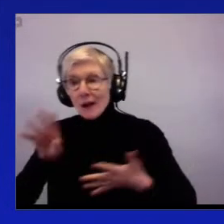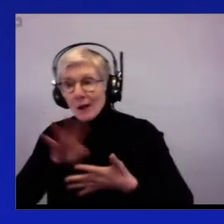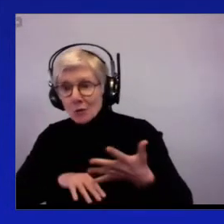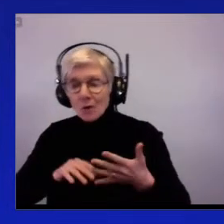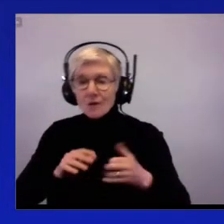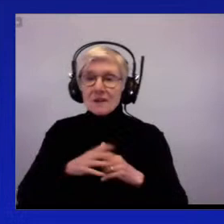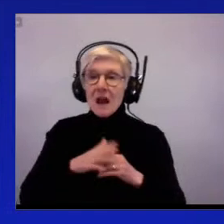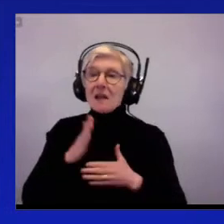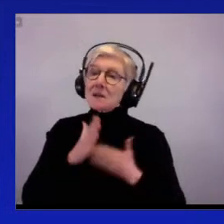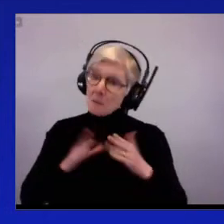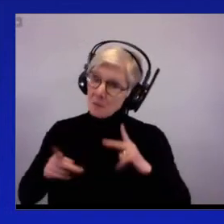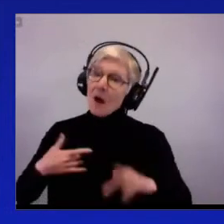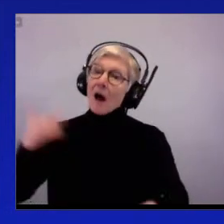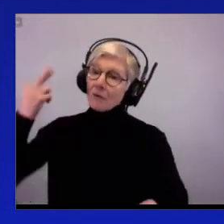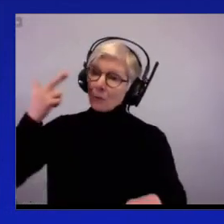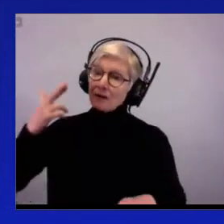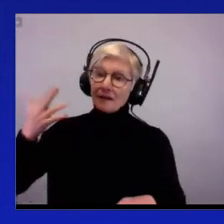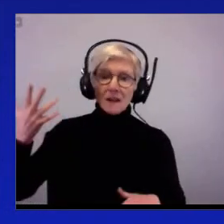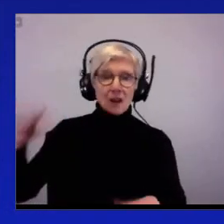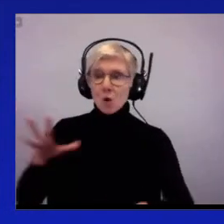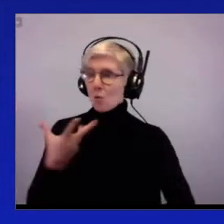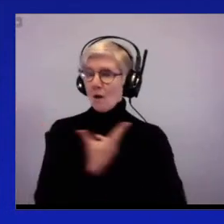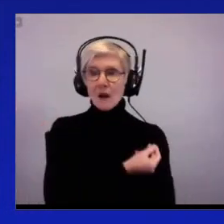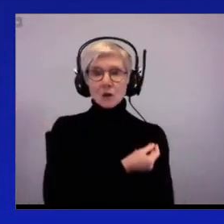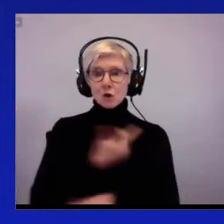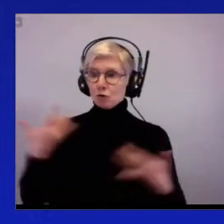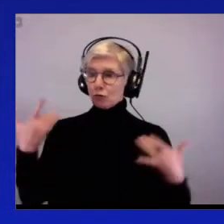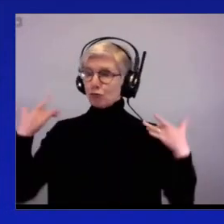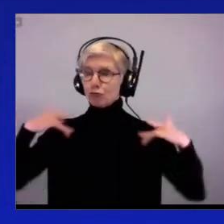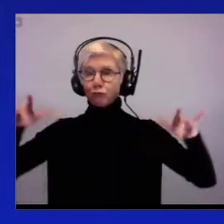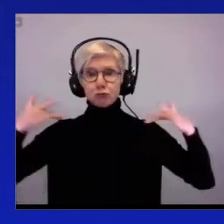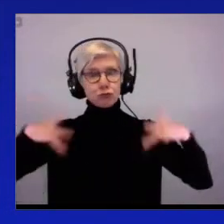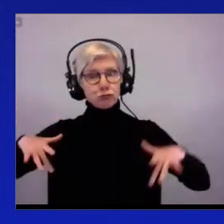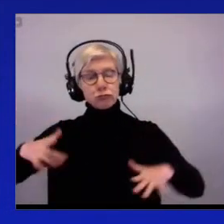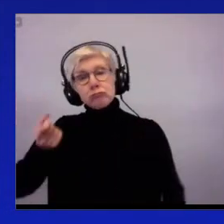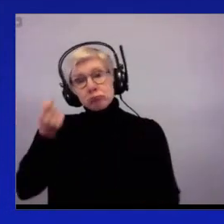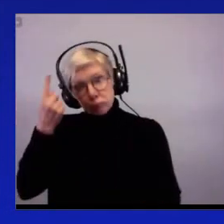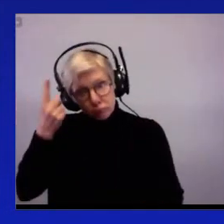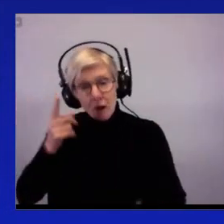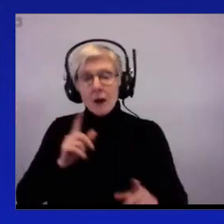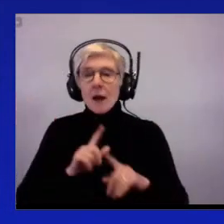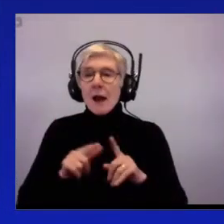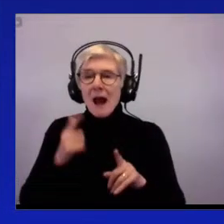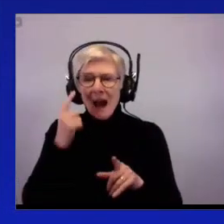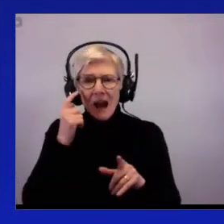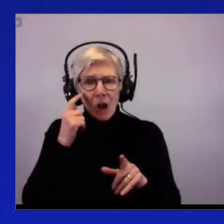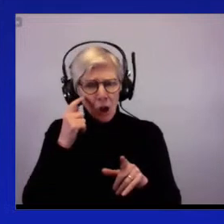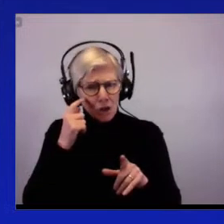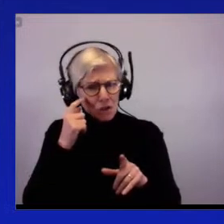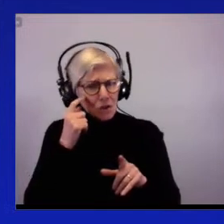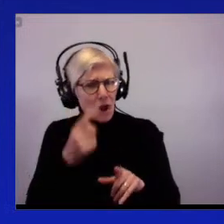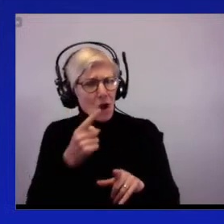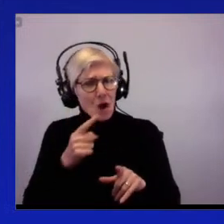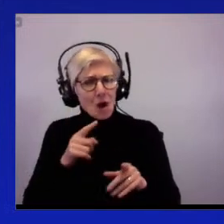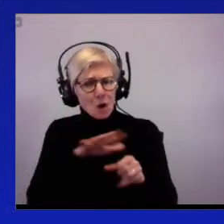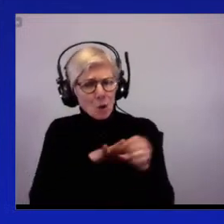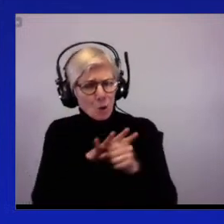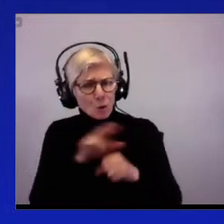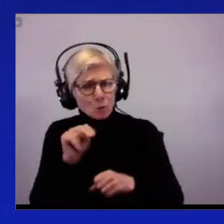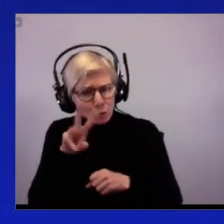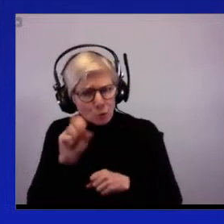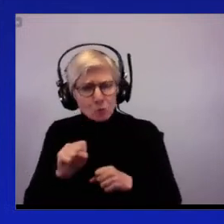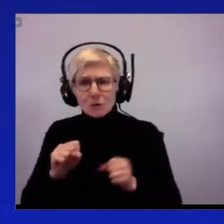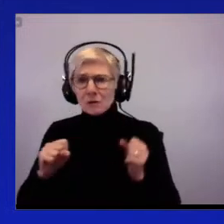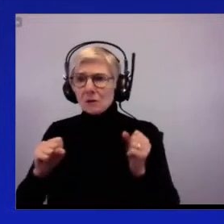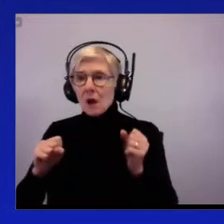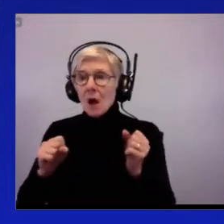want a factor of time to be that. At the same time, we've heard on local news sources, physicians and health professionals